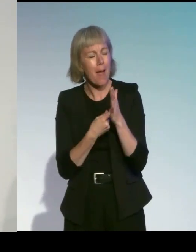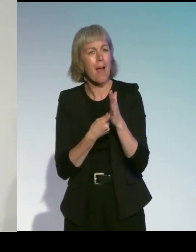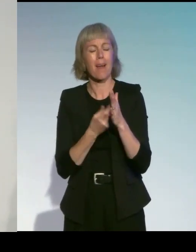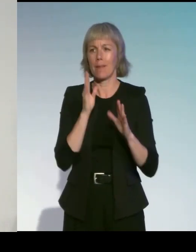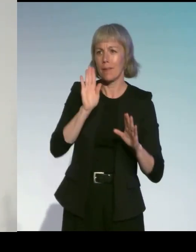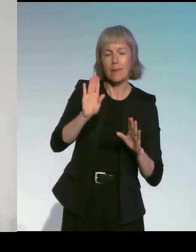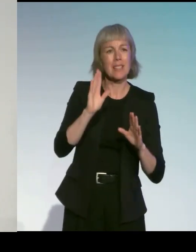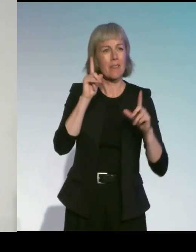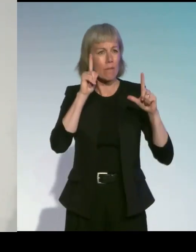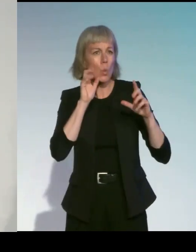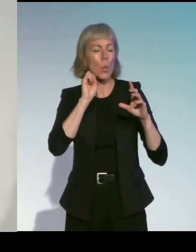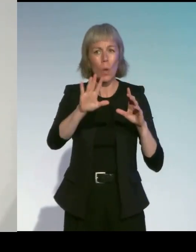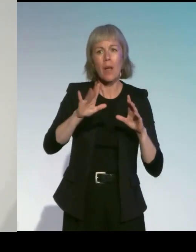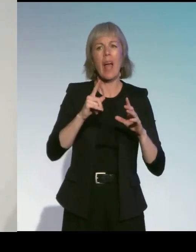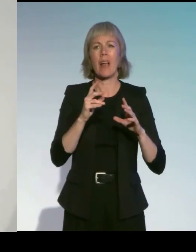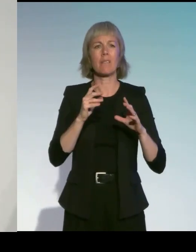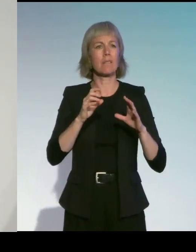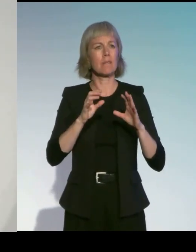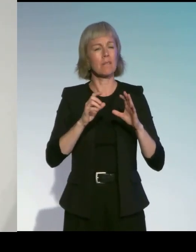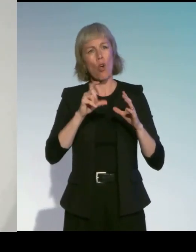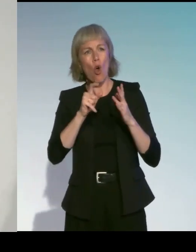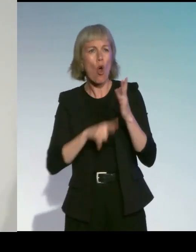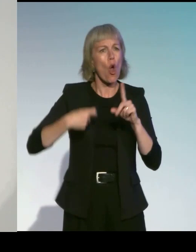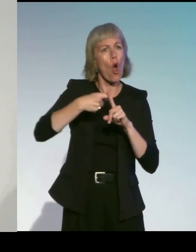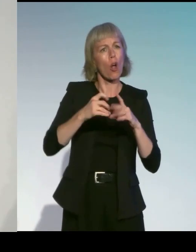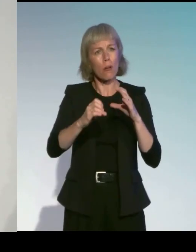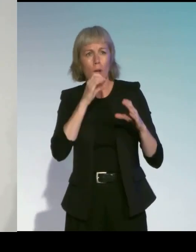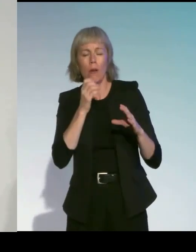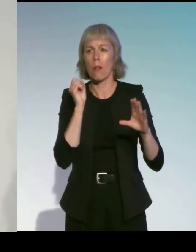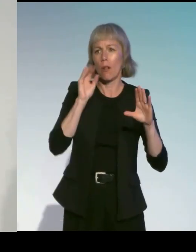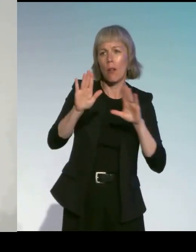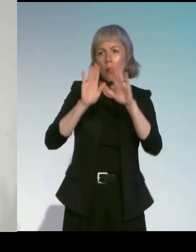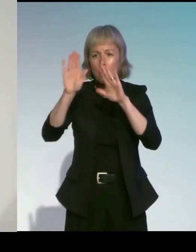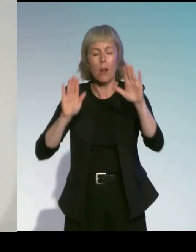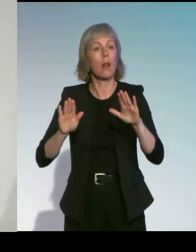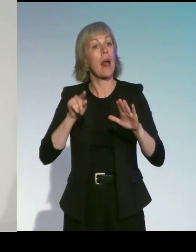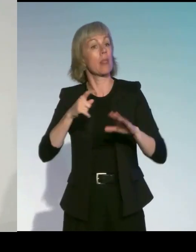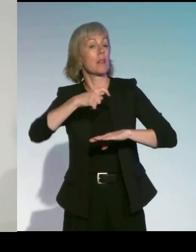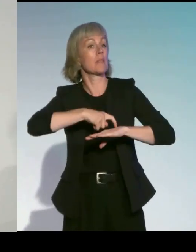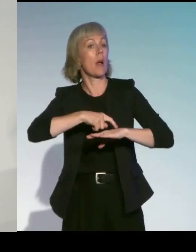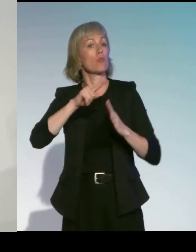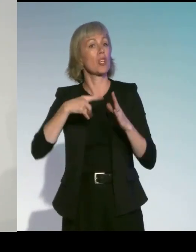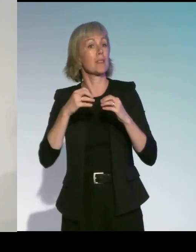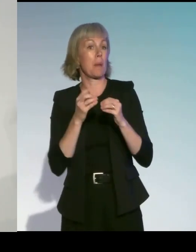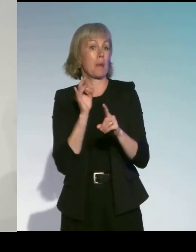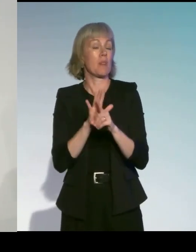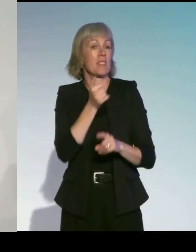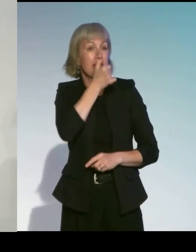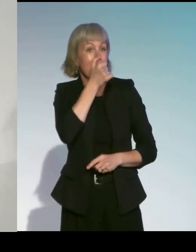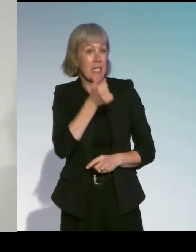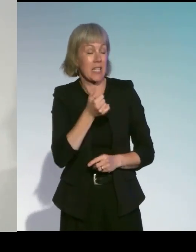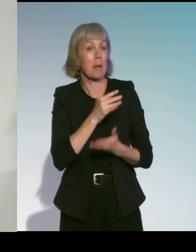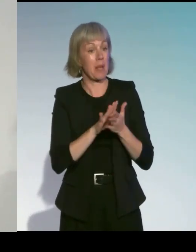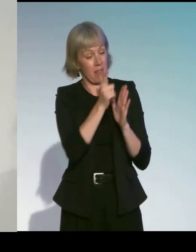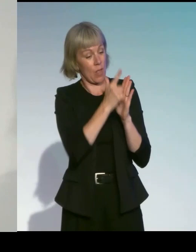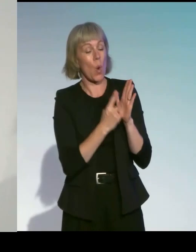and it was there was a collage, and Justin Bieber was 16. And our legislation means that anyone who appears